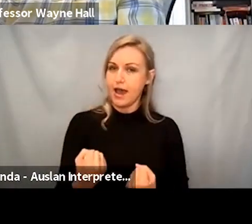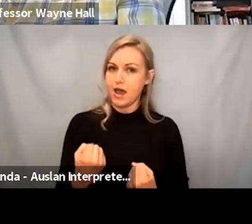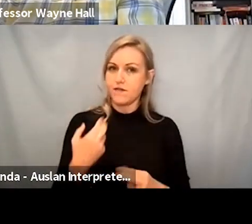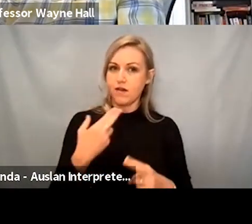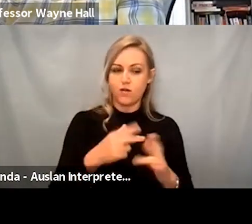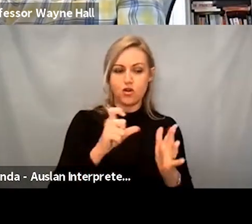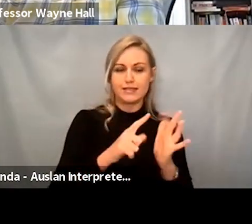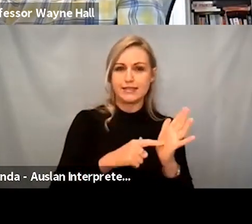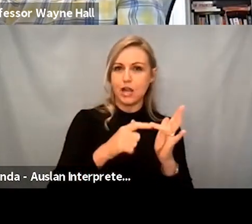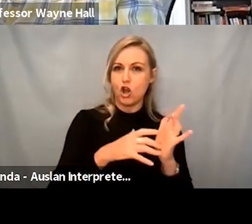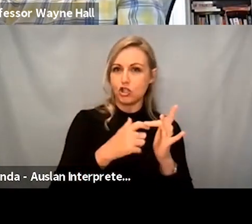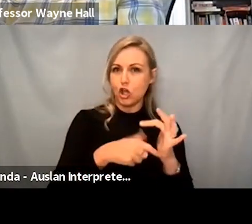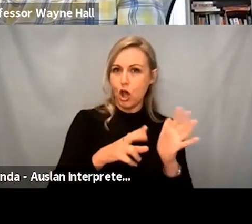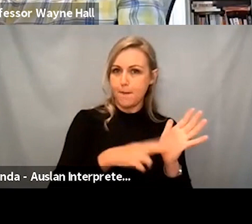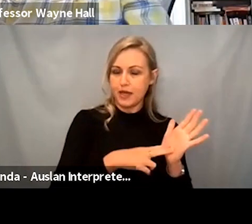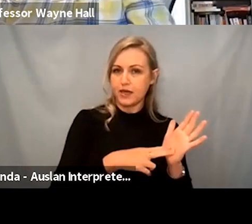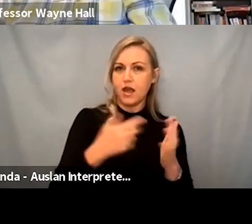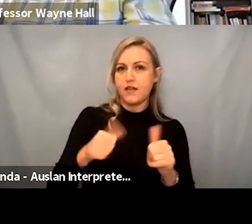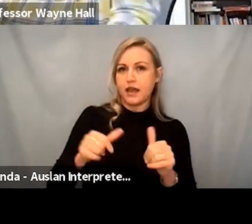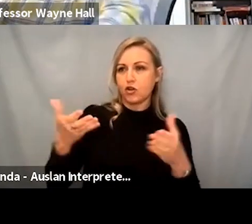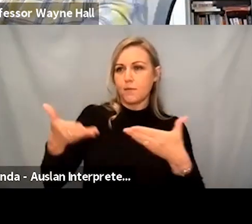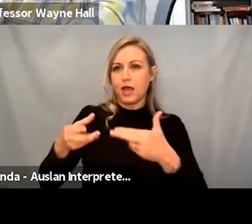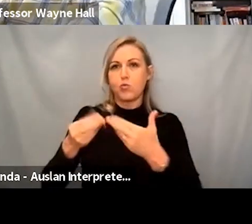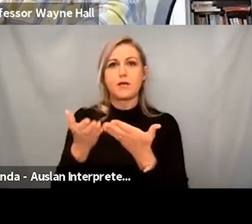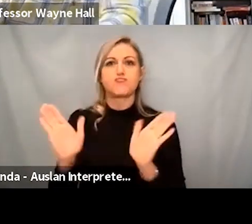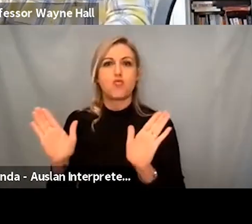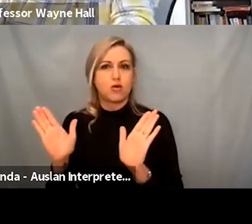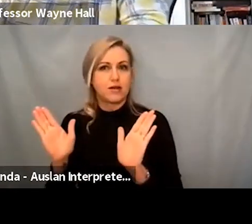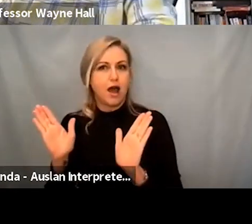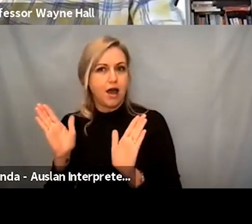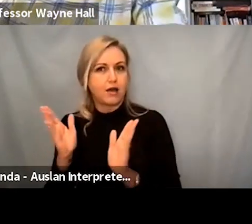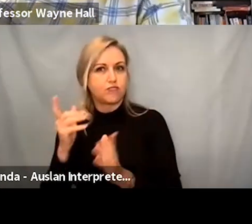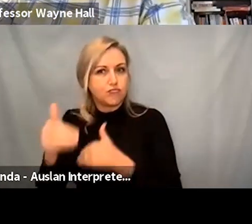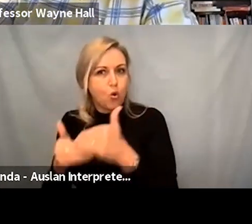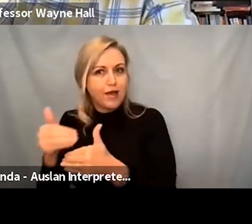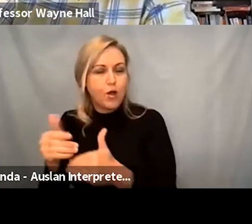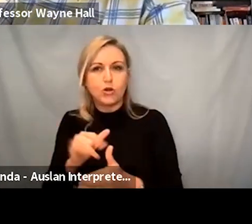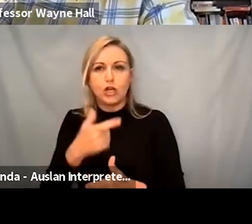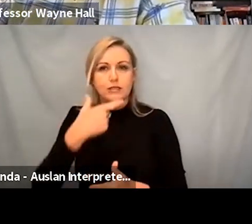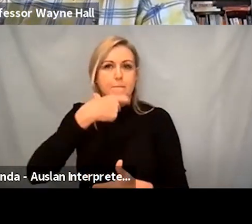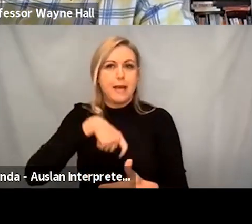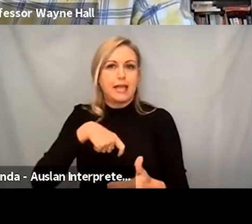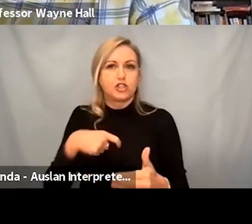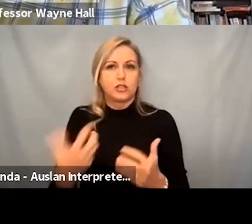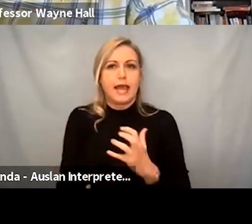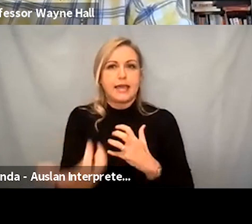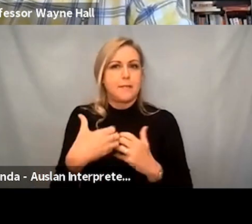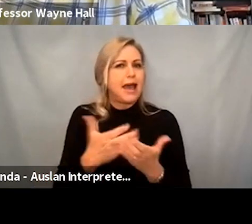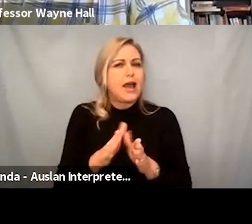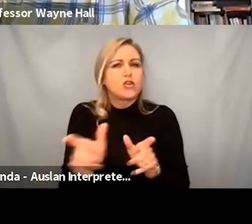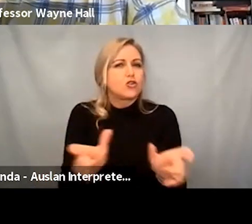psilocybin as opposed to the broader therapeutic process, or just that patient engagement? How do you control for